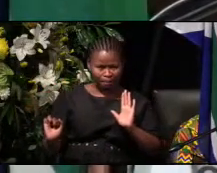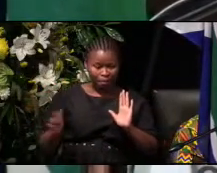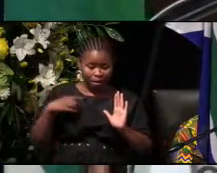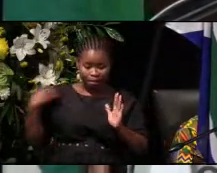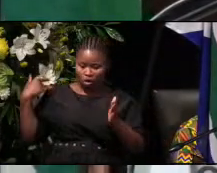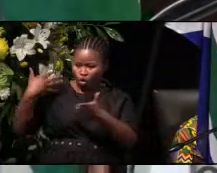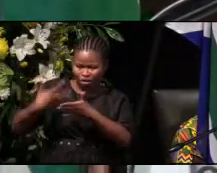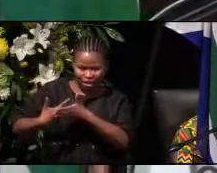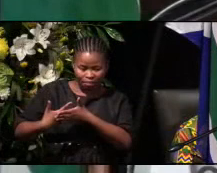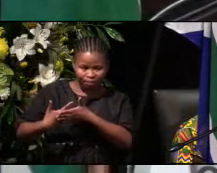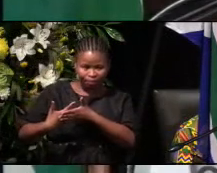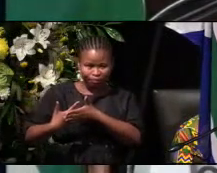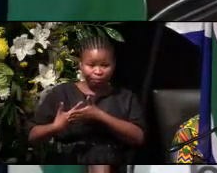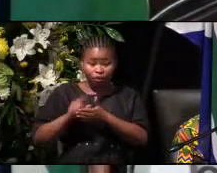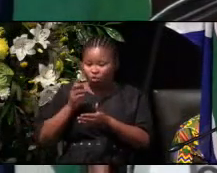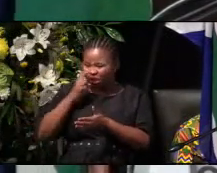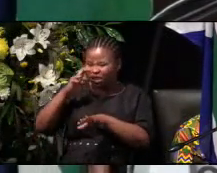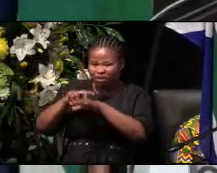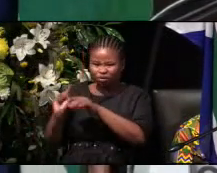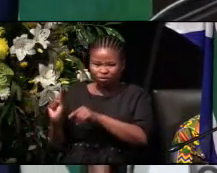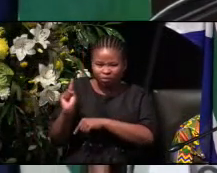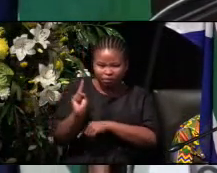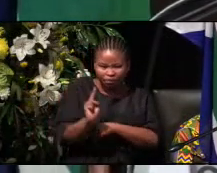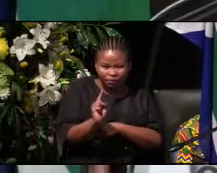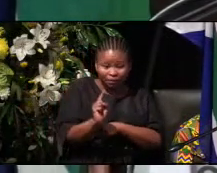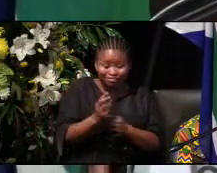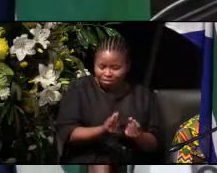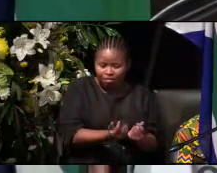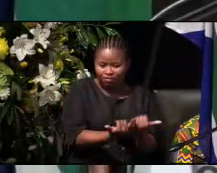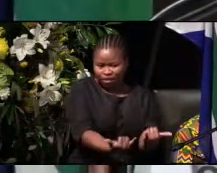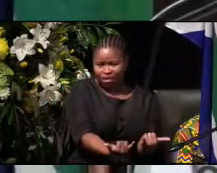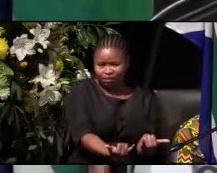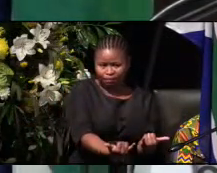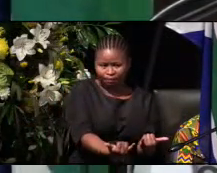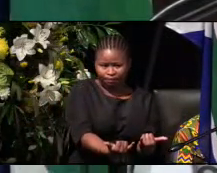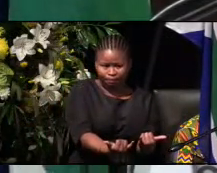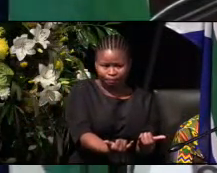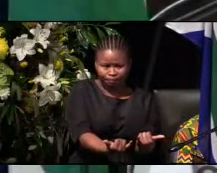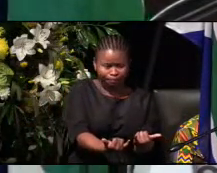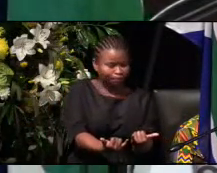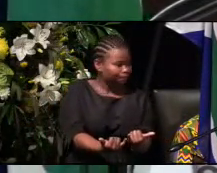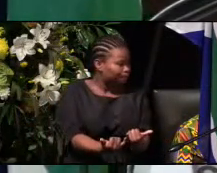a long time and they really need to come urgently